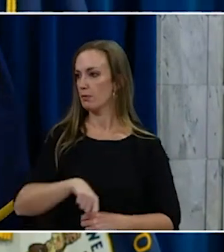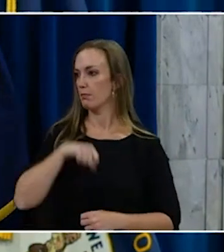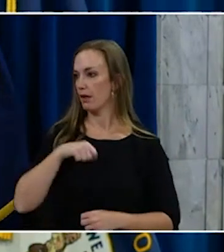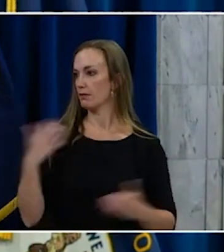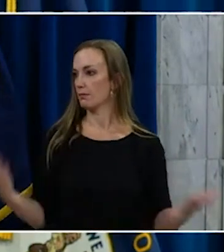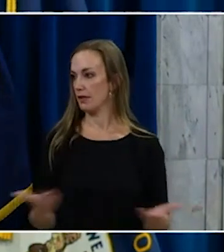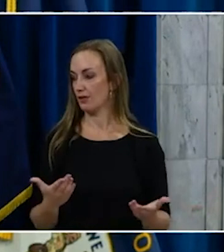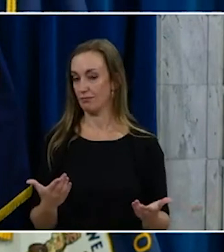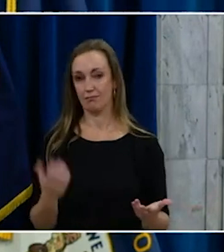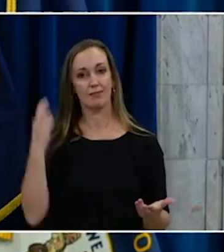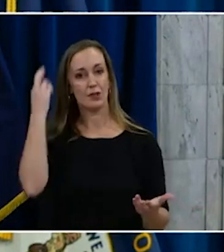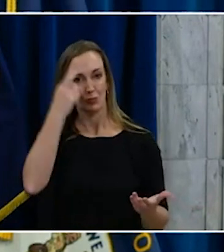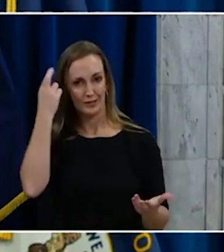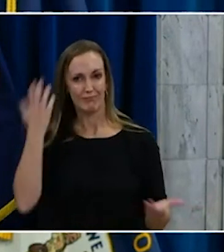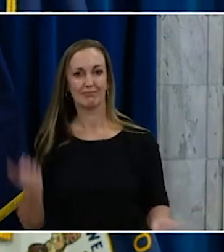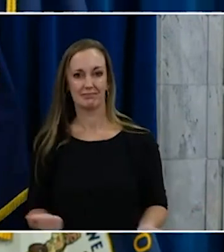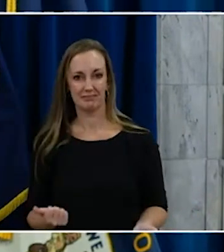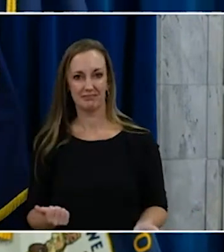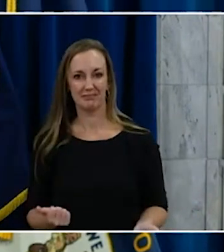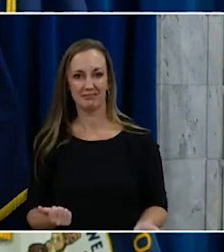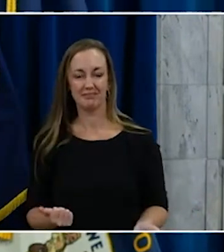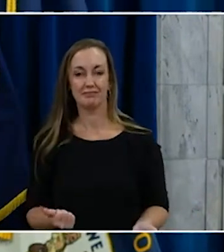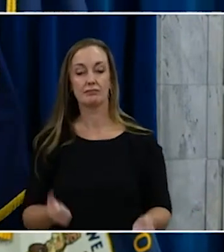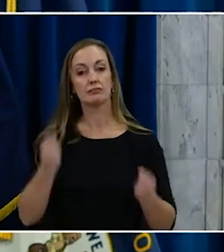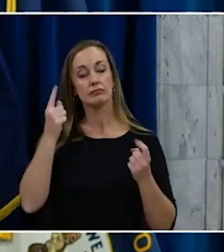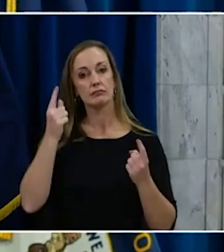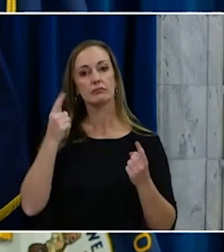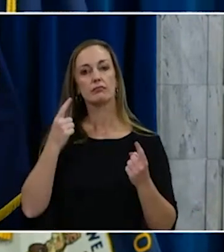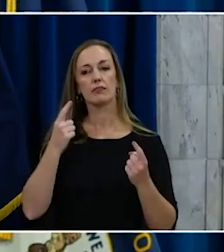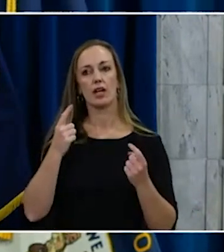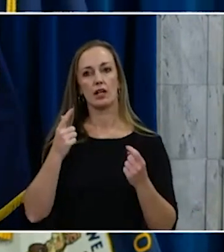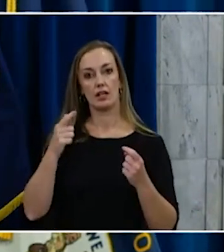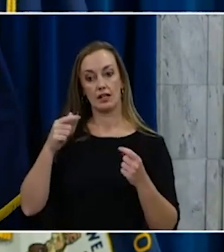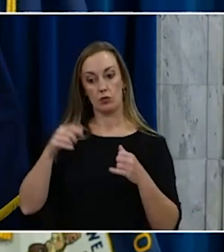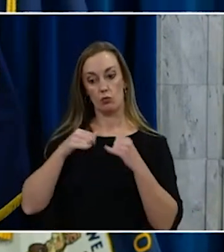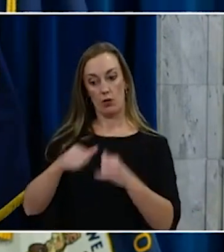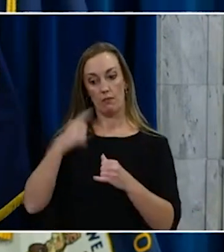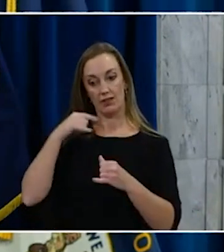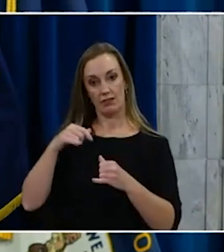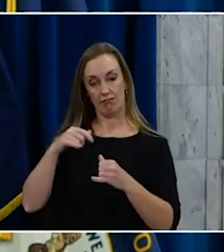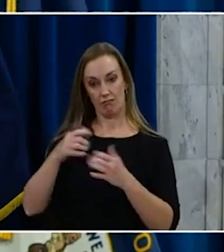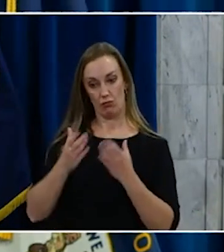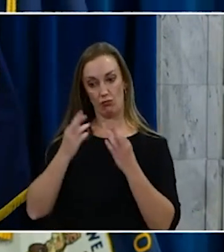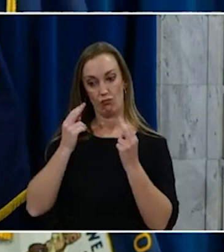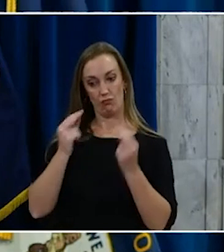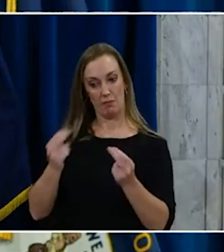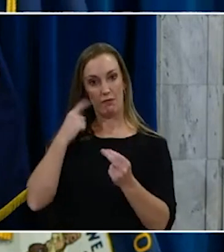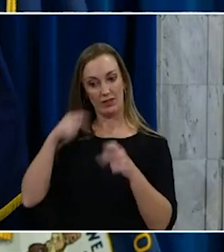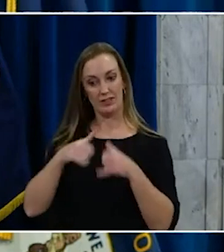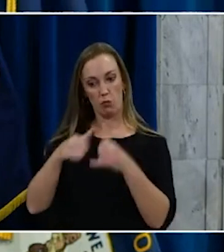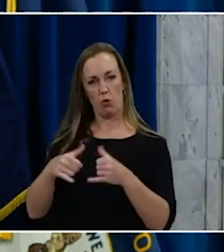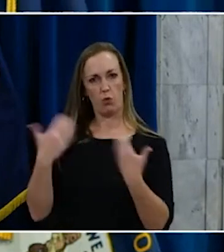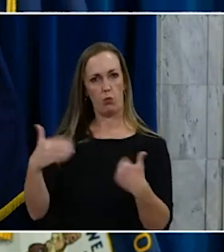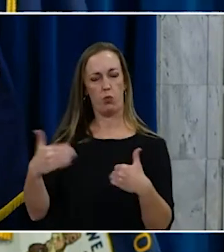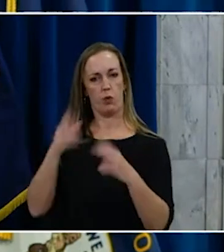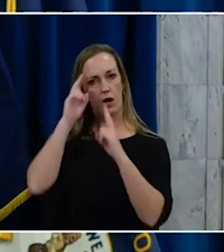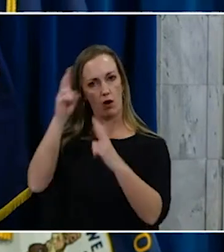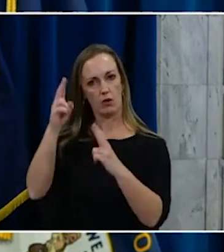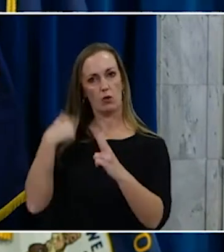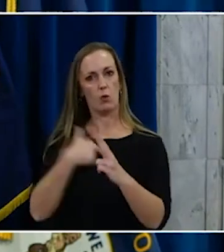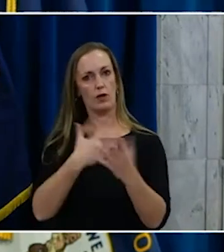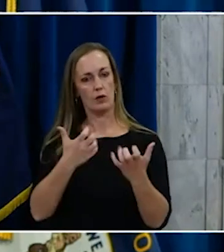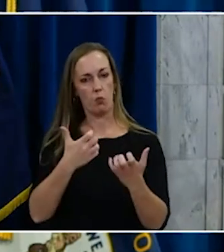here. There's a reason. It is an honor to be recommended for this award. And we want to pay tribute to